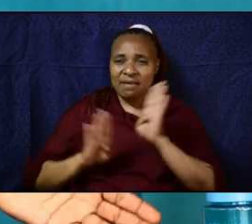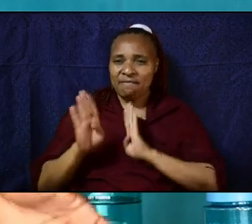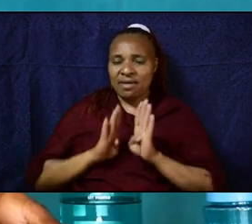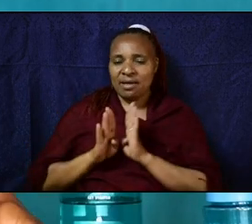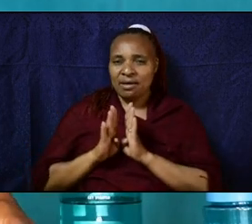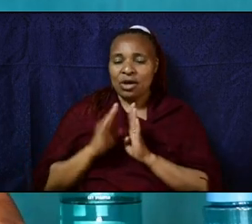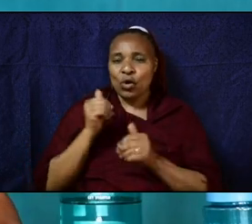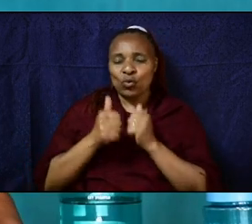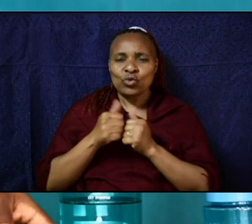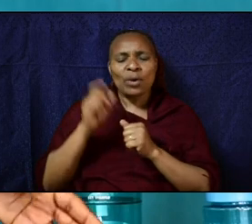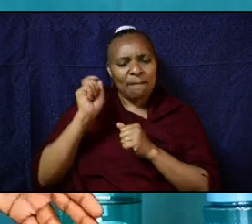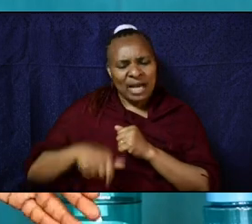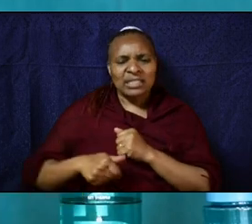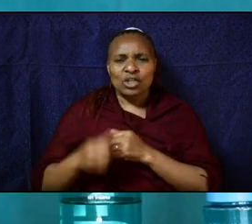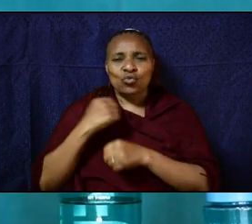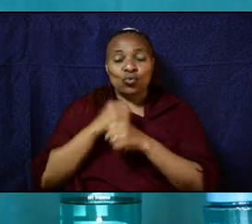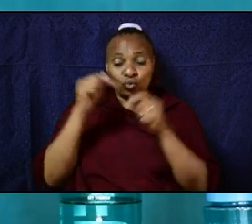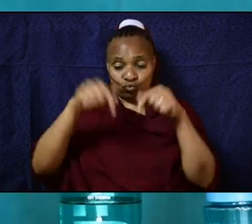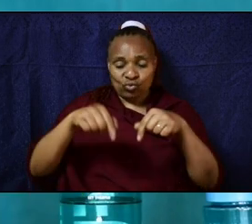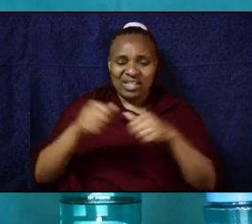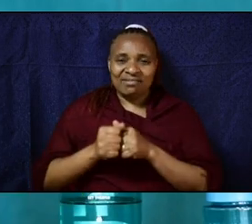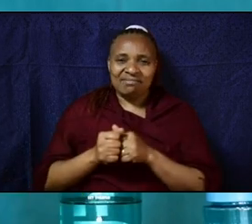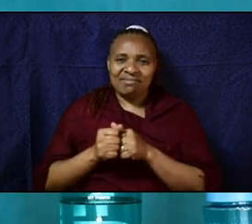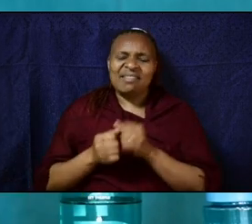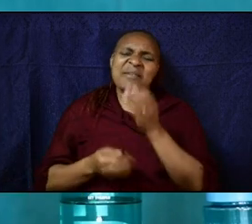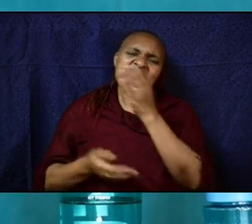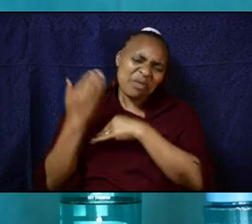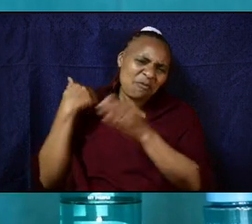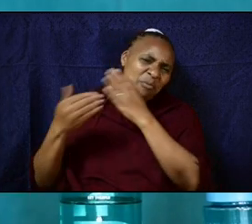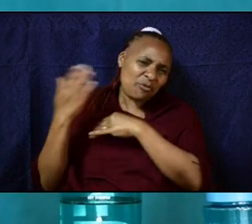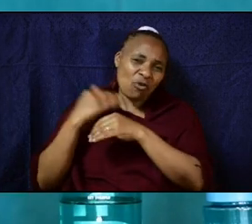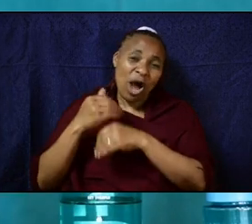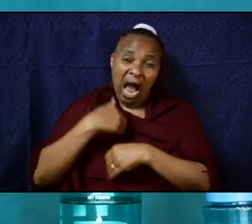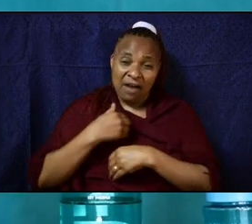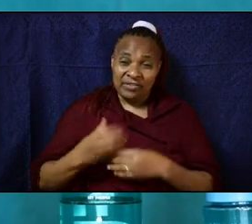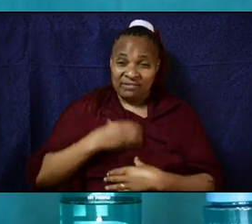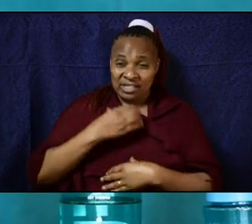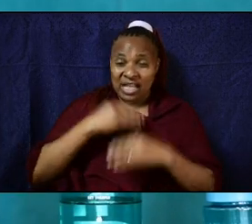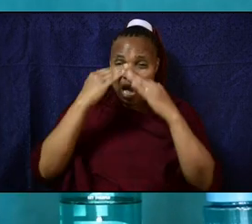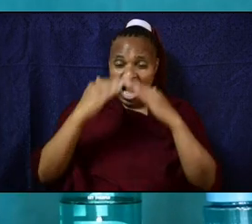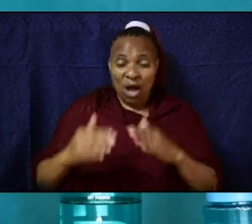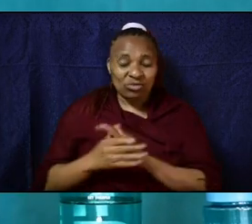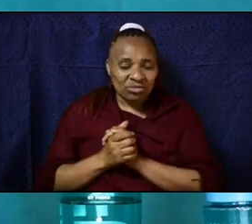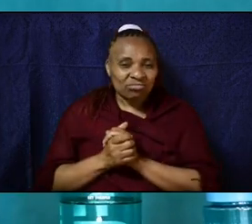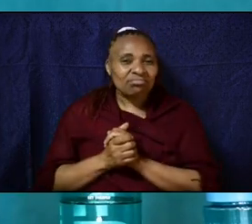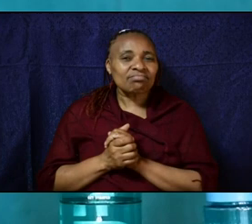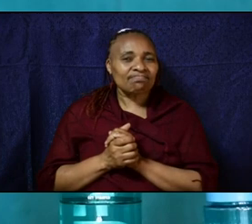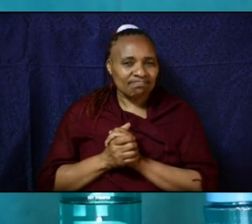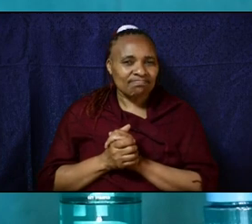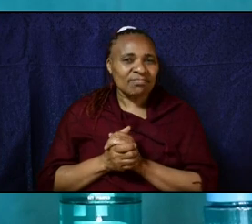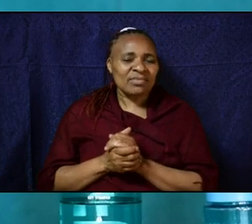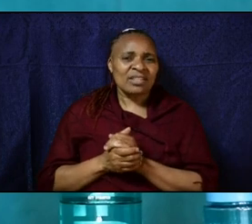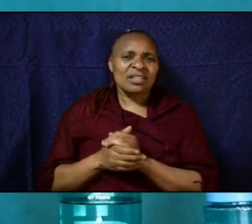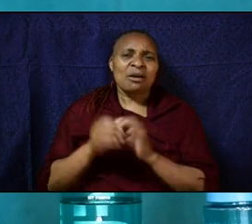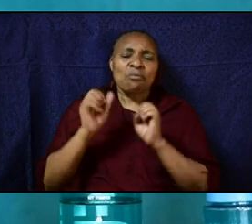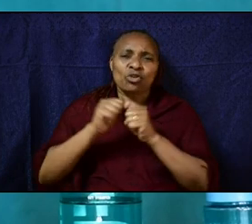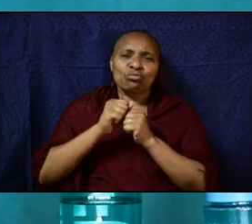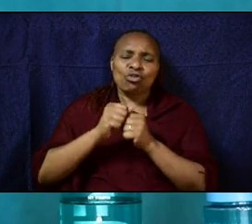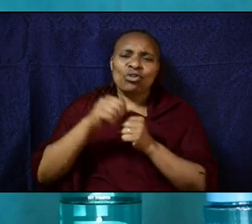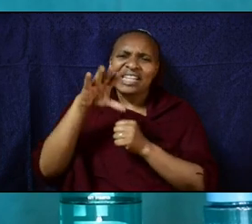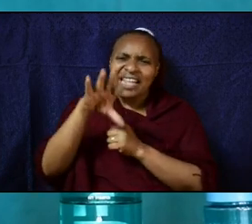today. In those days, if you had a guest in your house, imagine they usually used to feed them from their